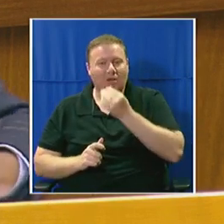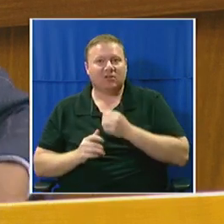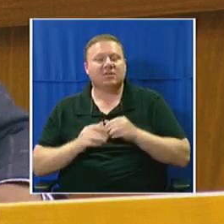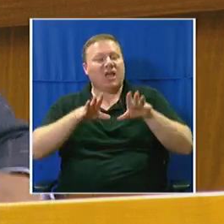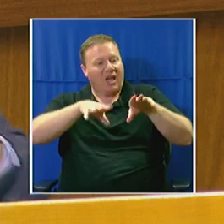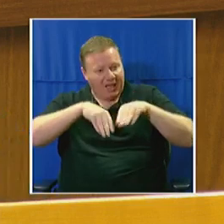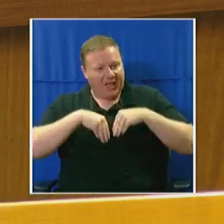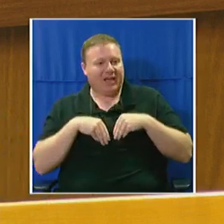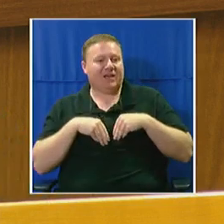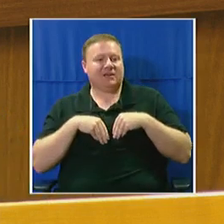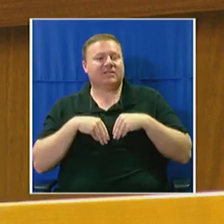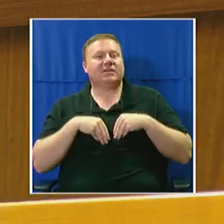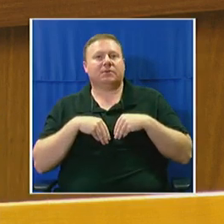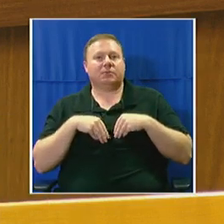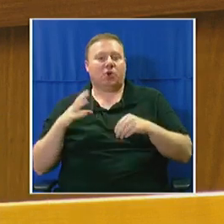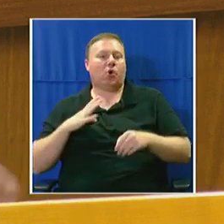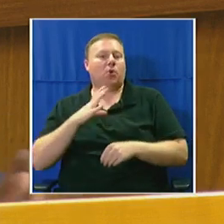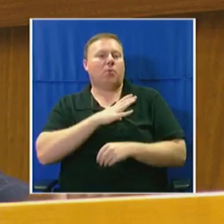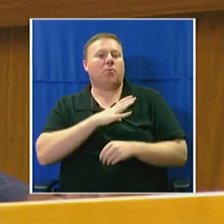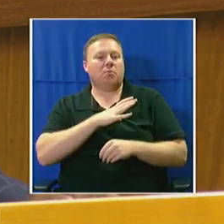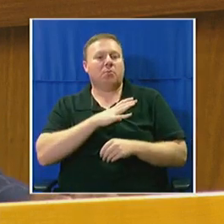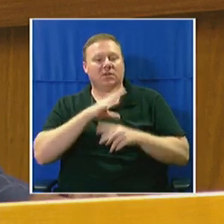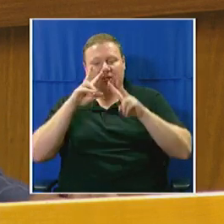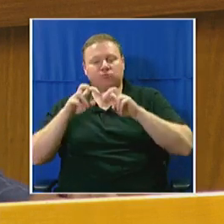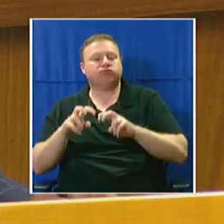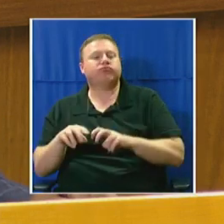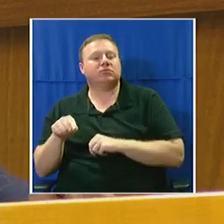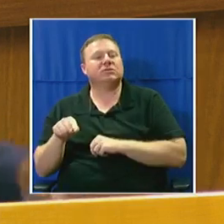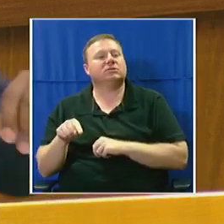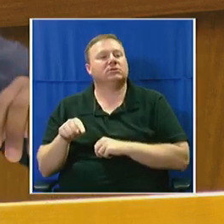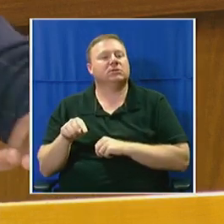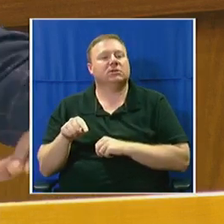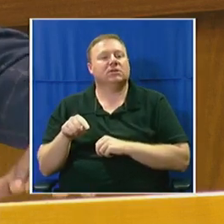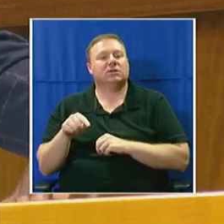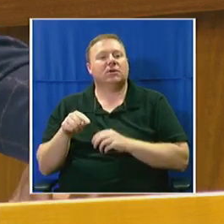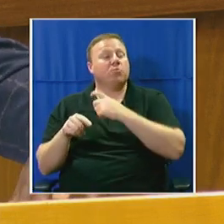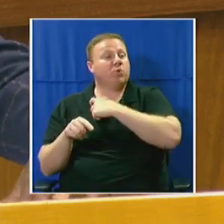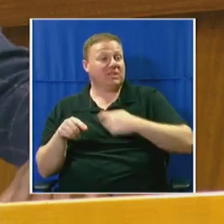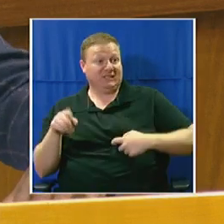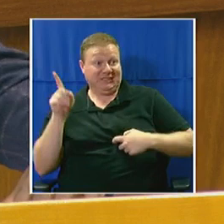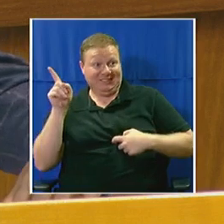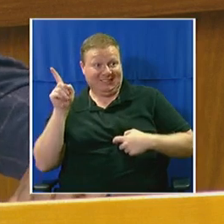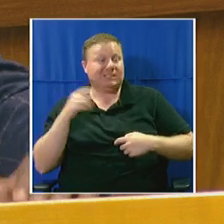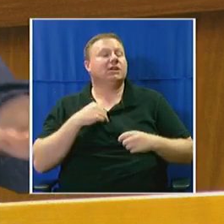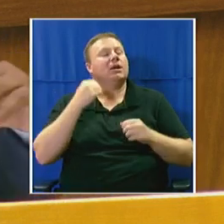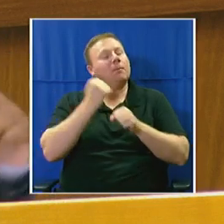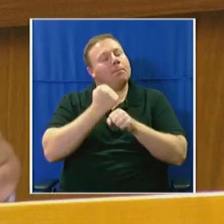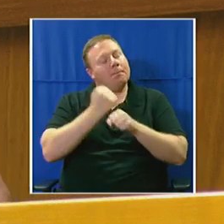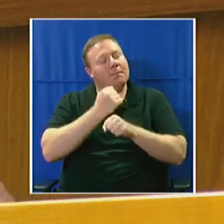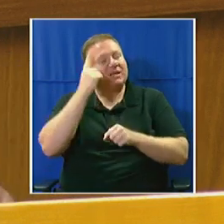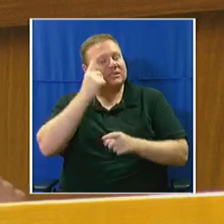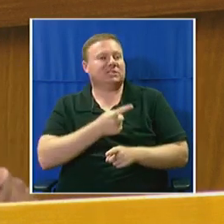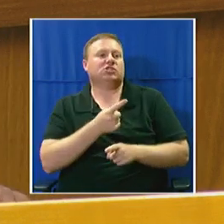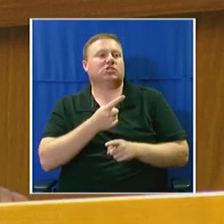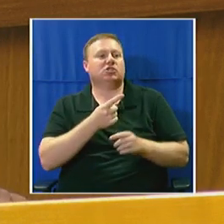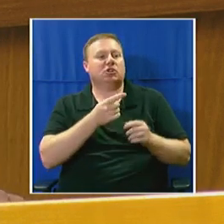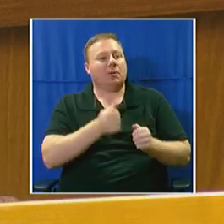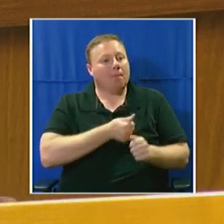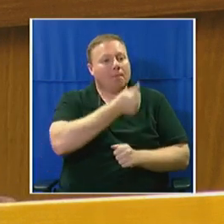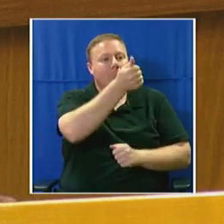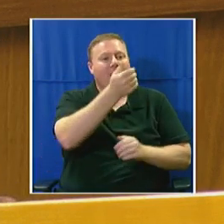having applied his mind to the recommendations of the inquiry and the representations made by Advocates